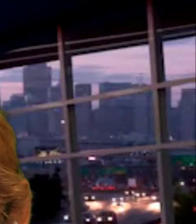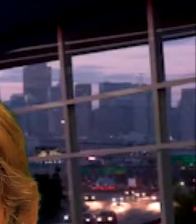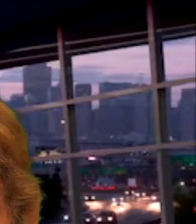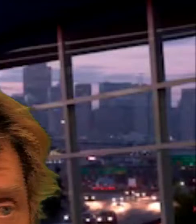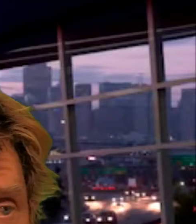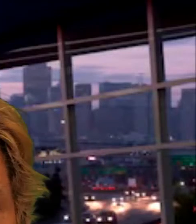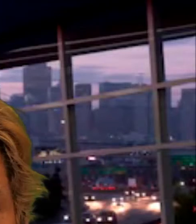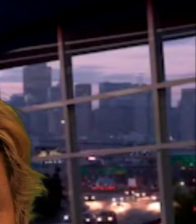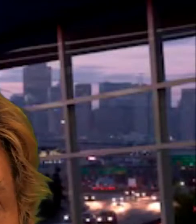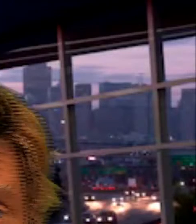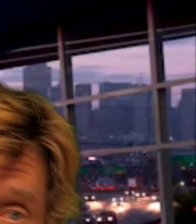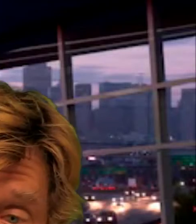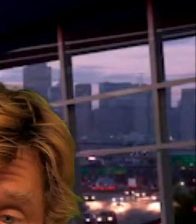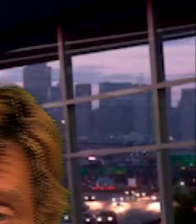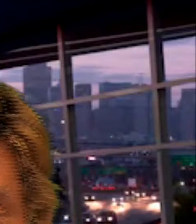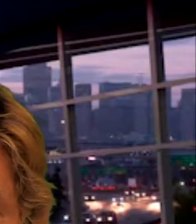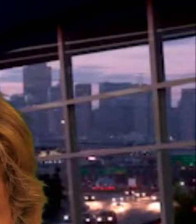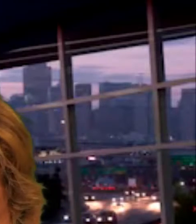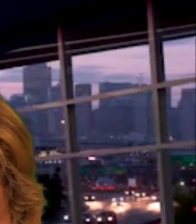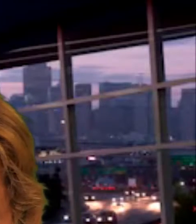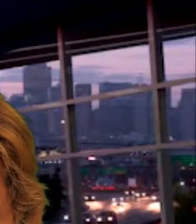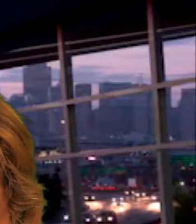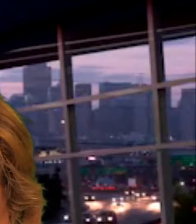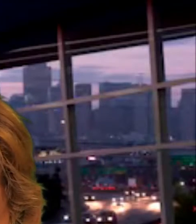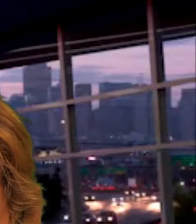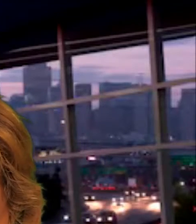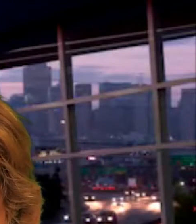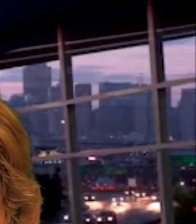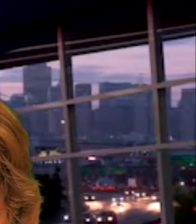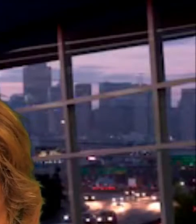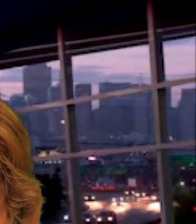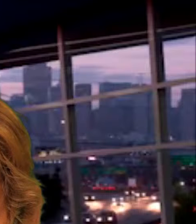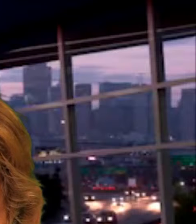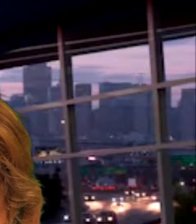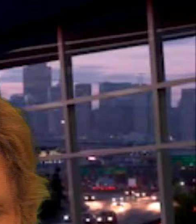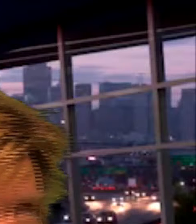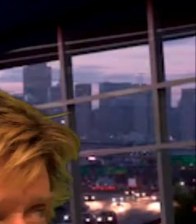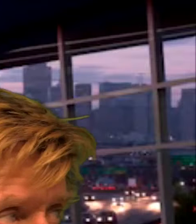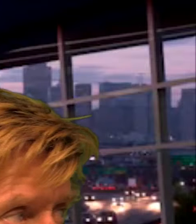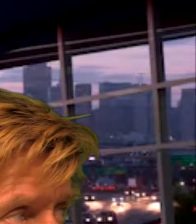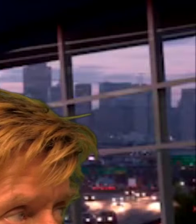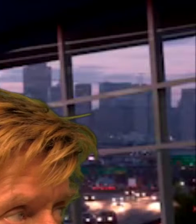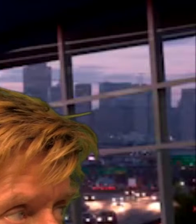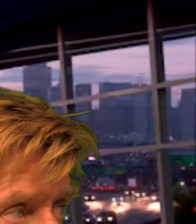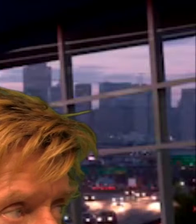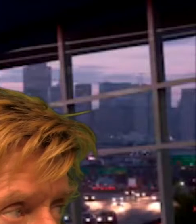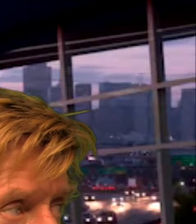So, until 5 o'clock or something else shows up. See ya!